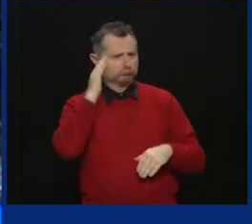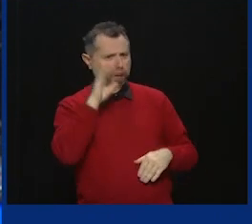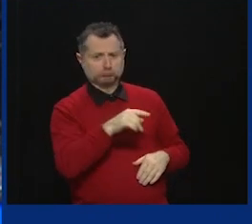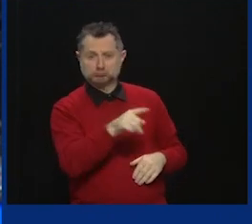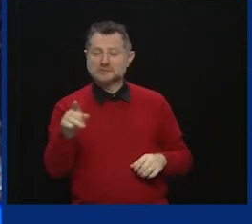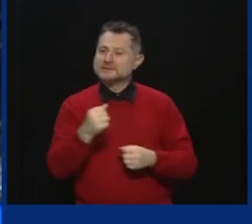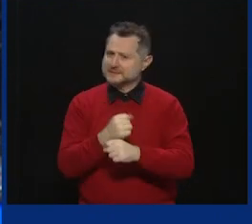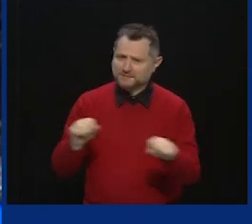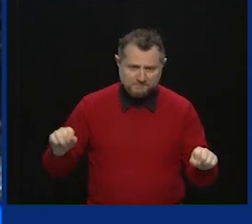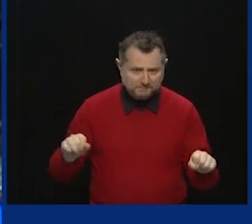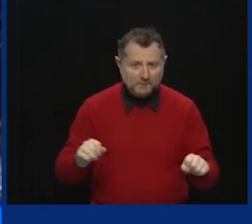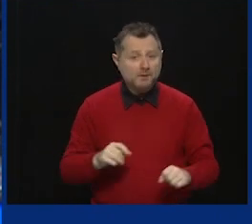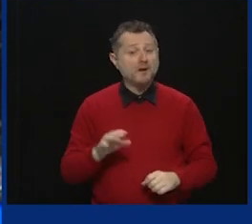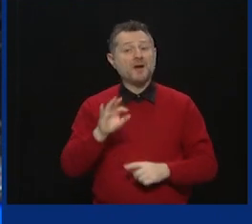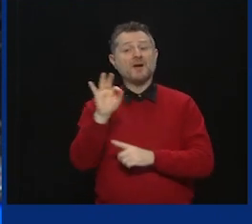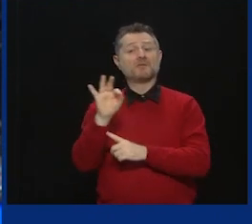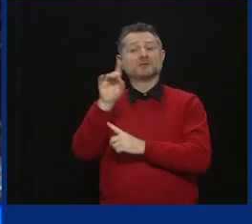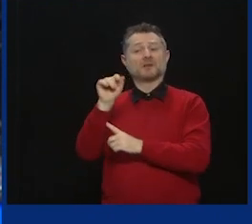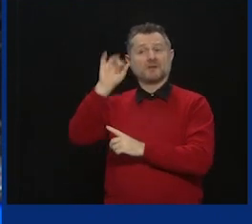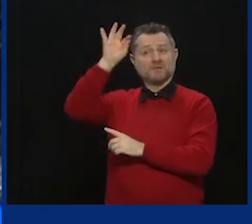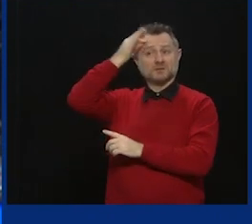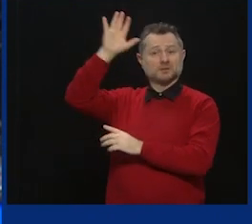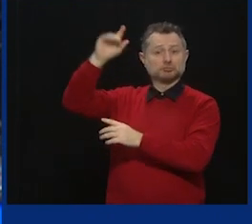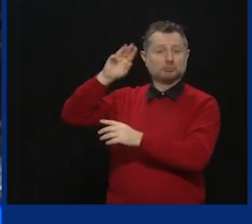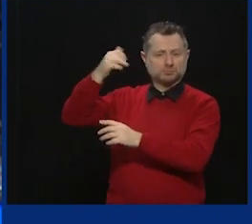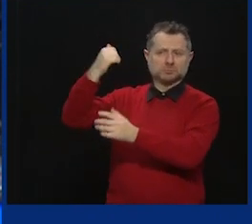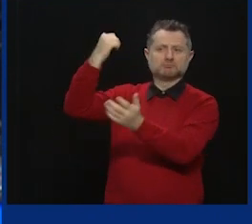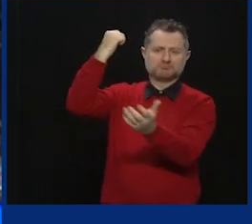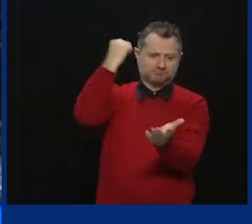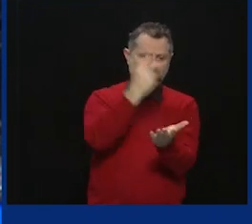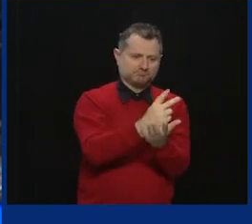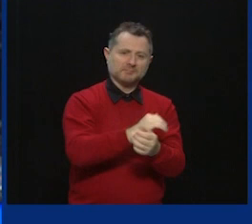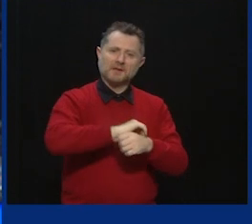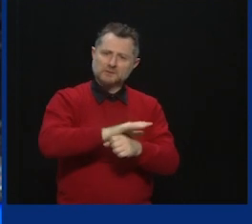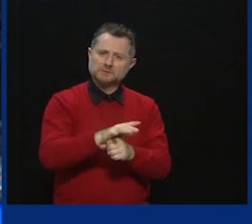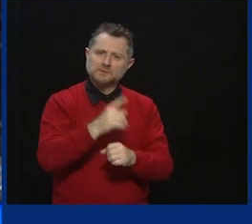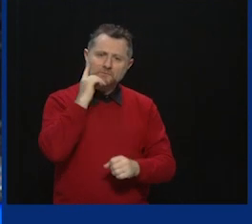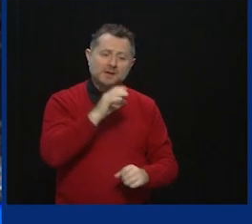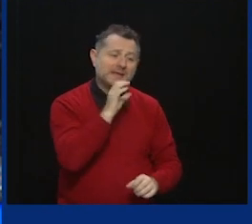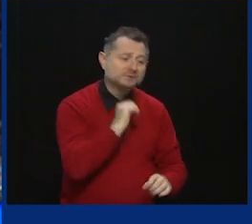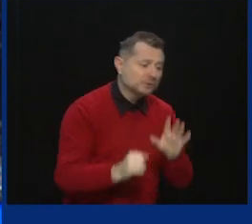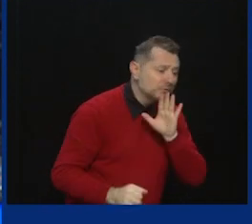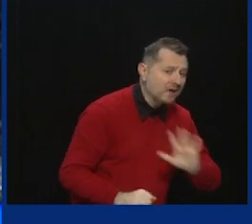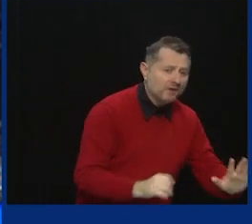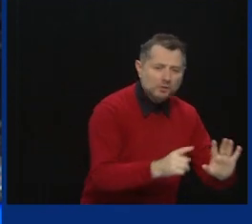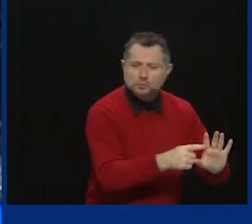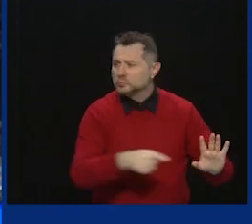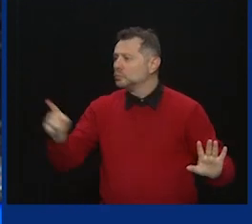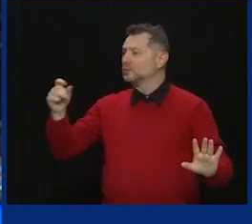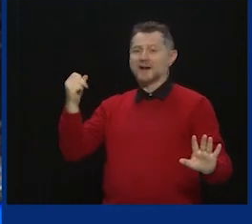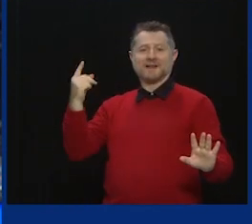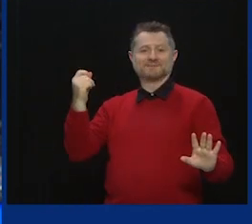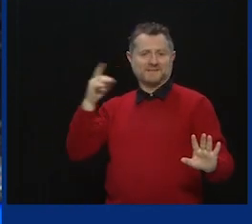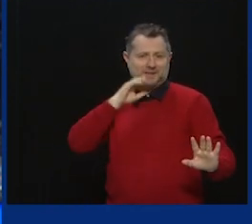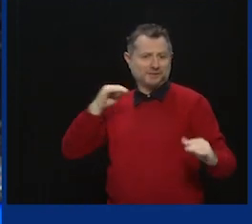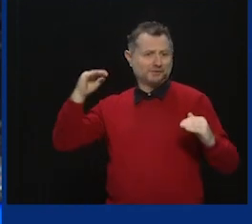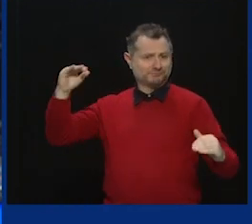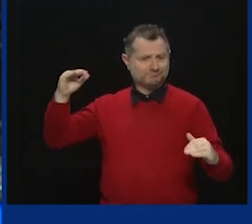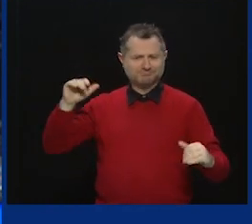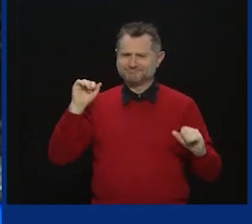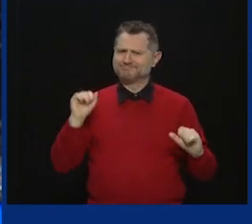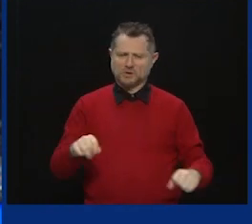FDA's approval of the COVID-19 vaccine for children ages 5 to 11 is a really major step in fighting this